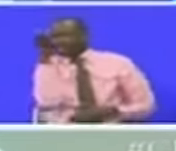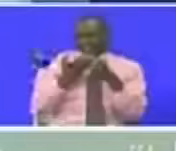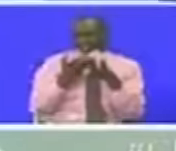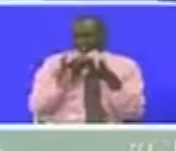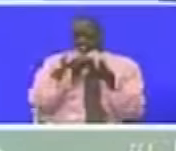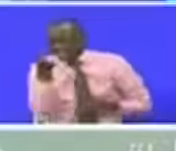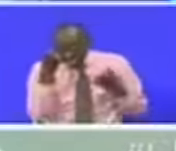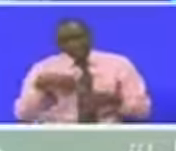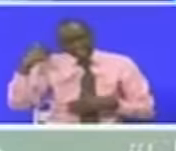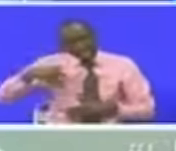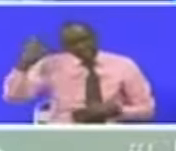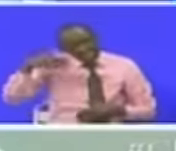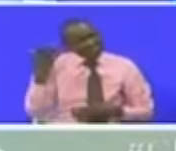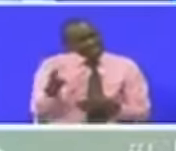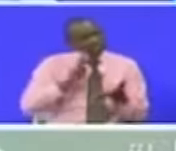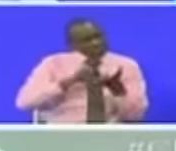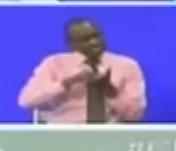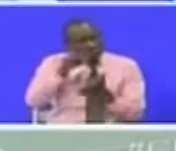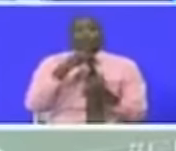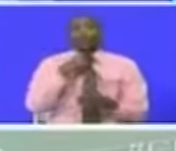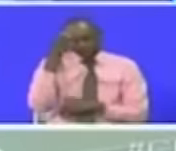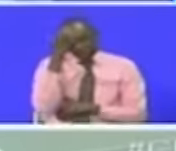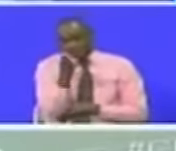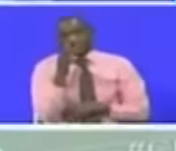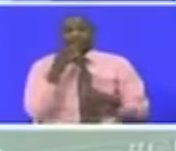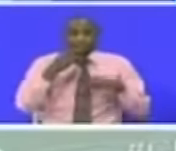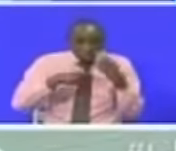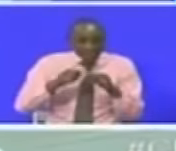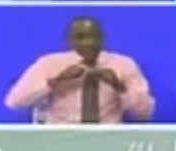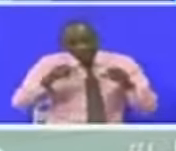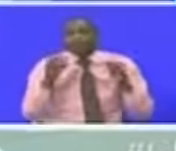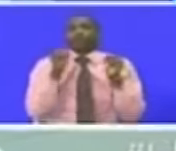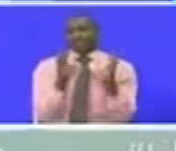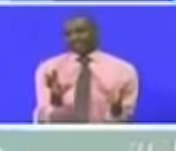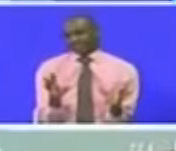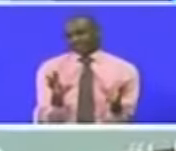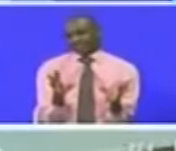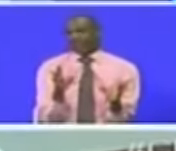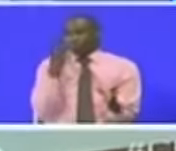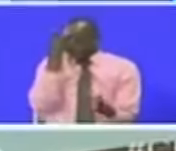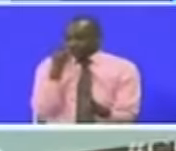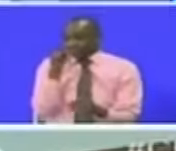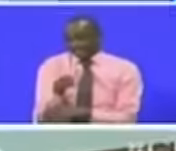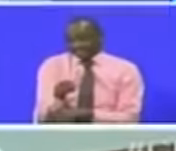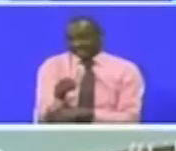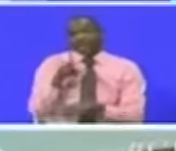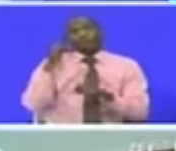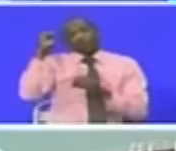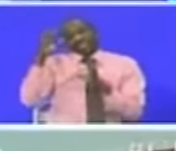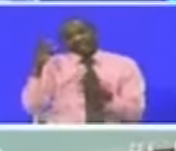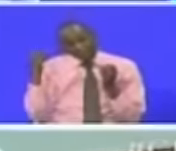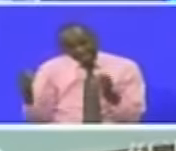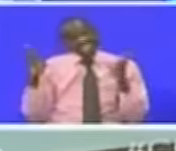actually exist at the constituency offices? And is the process carrying on? And the reason we're saying this is because while all the politicians